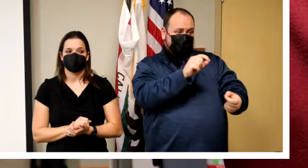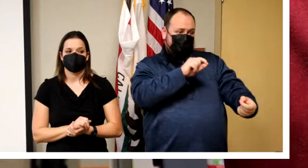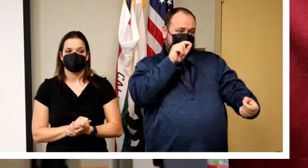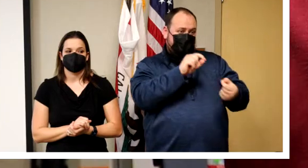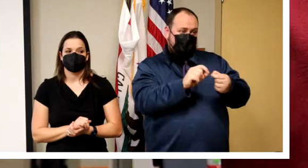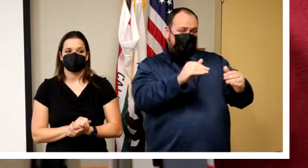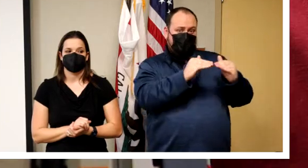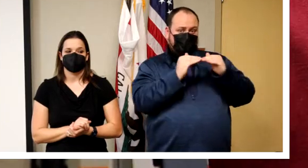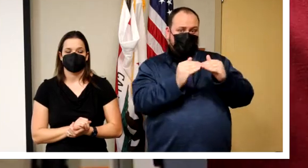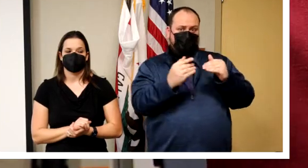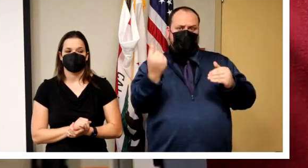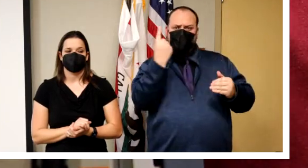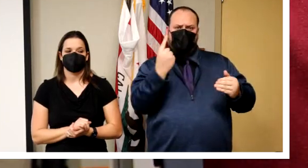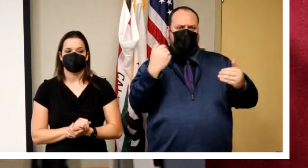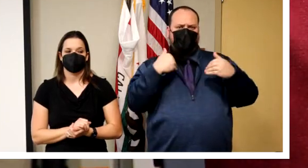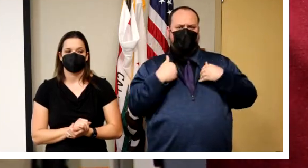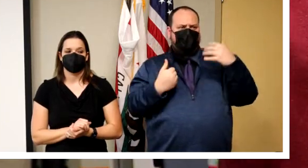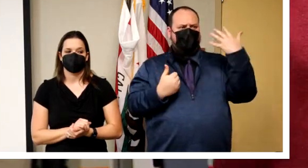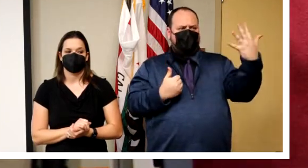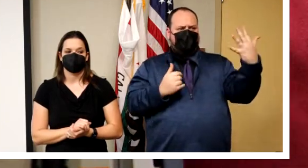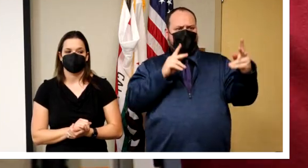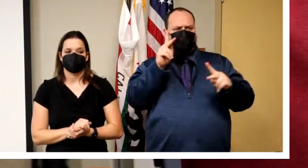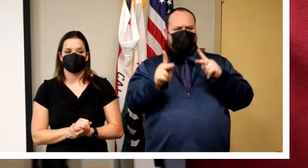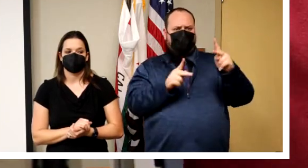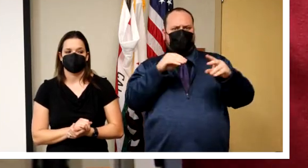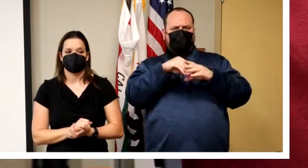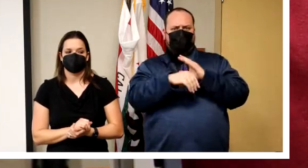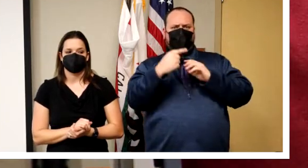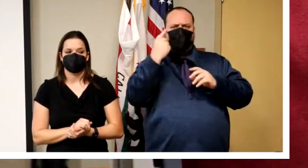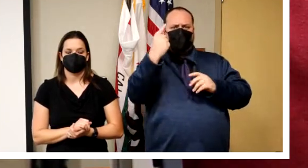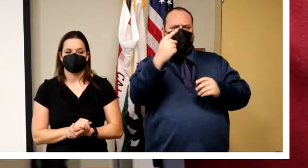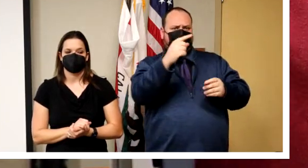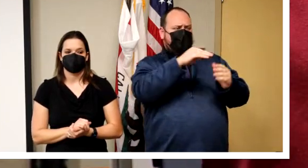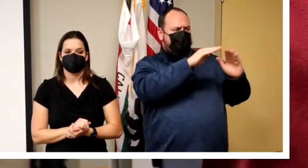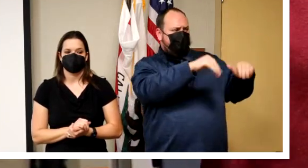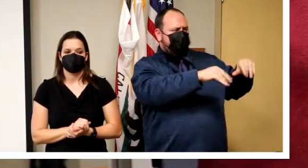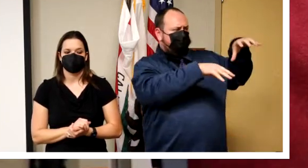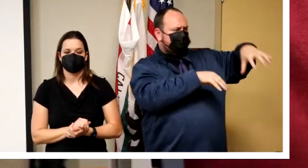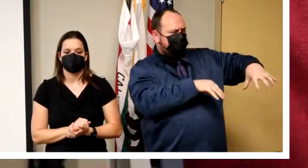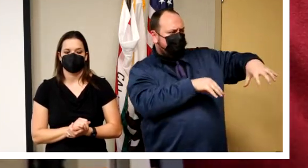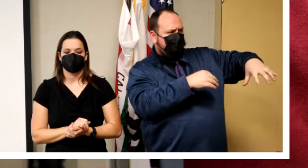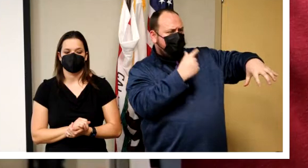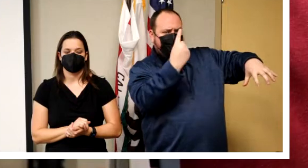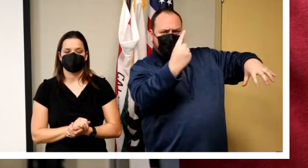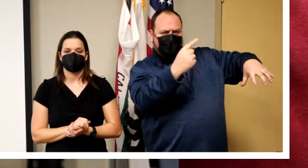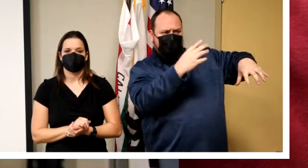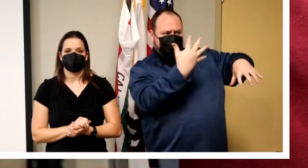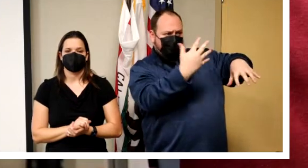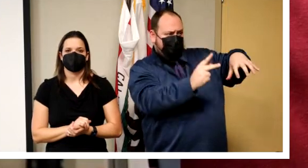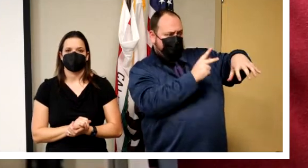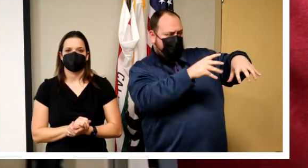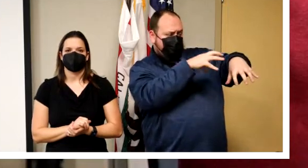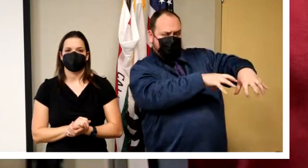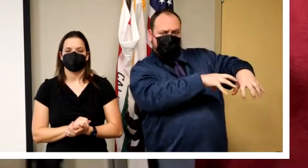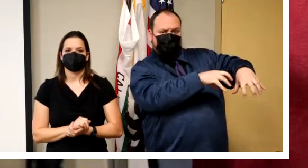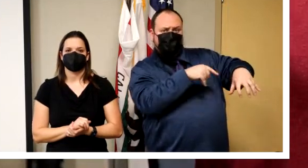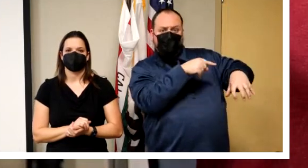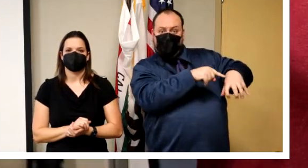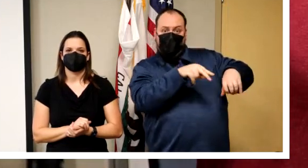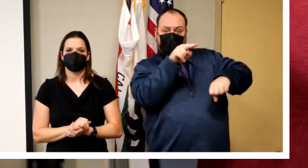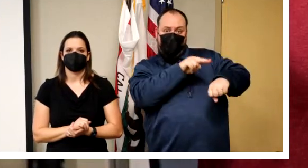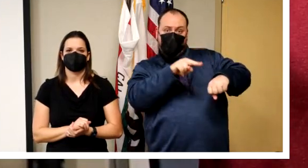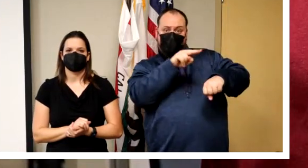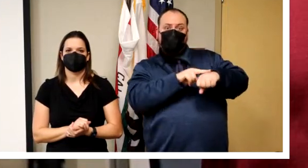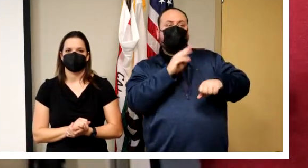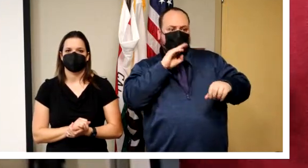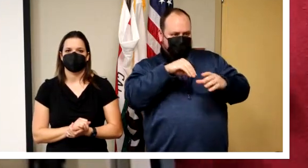only 5 people who are in one neighborhood or on the other side of a major highway, or 5 people that wouldn't be, normally would all be